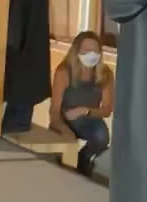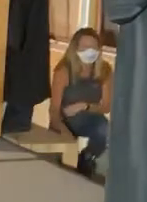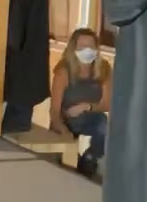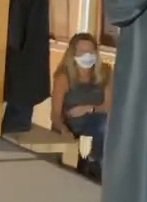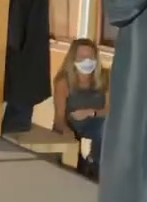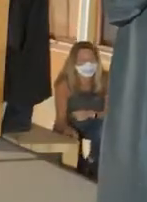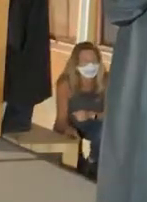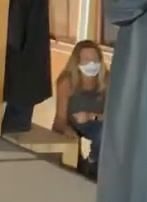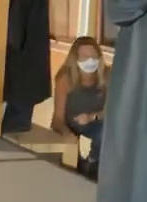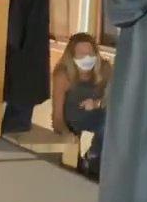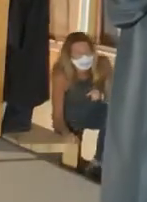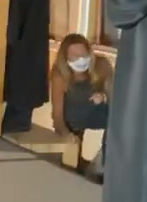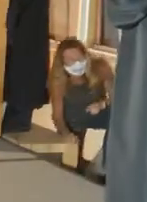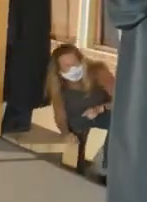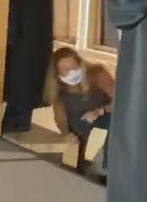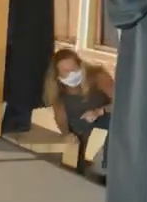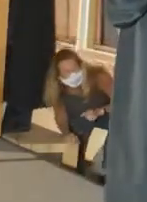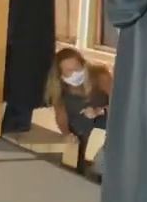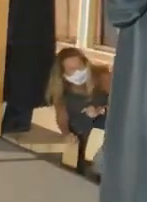Ashley Bruno.